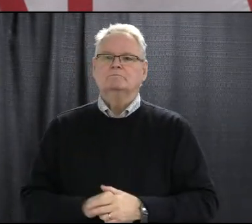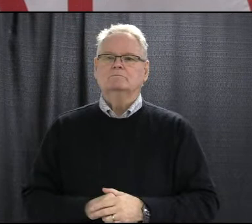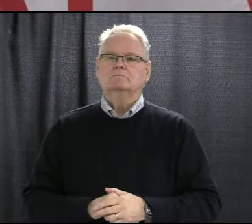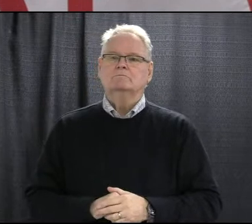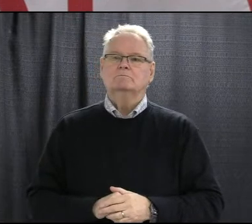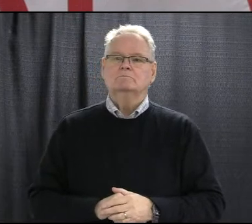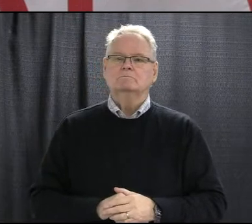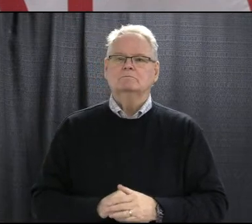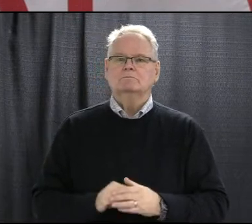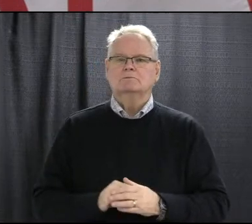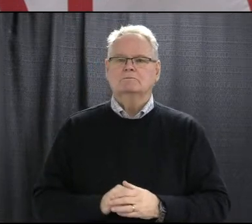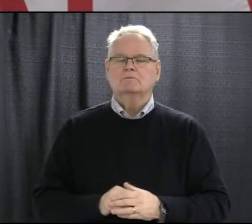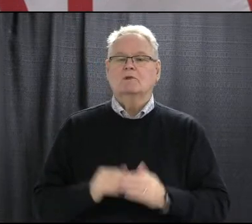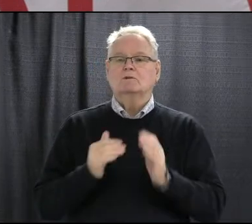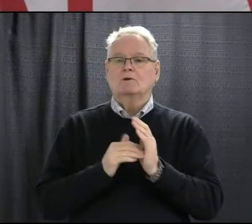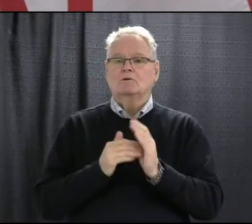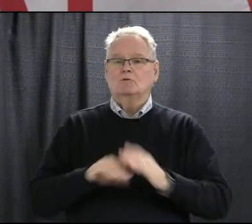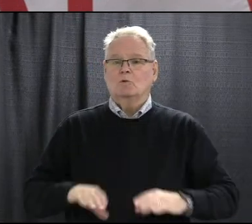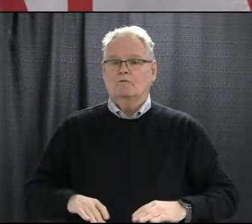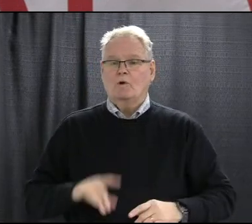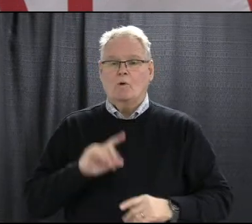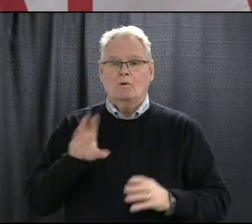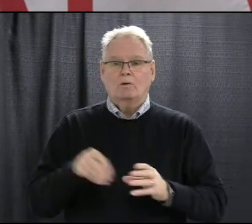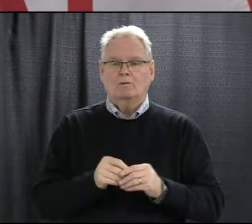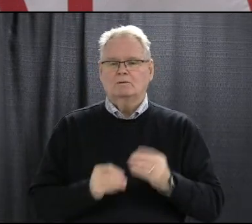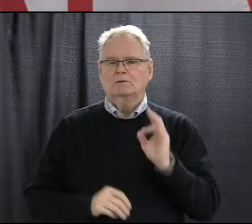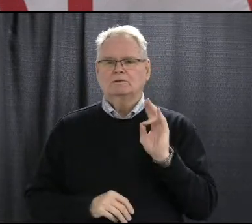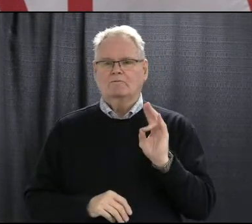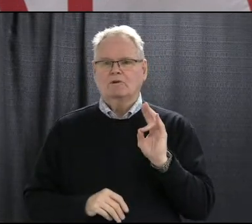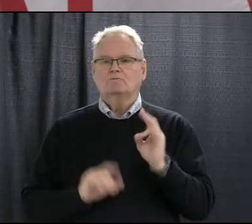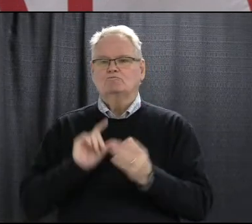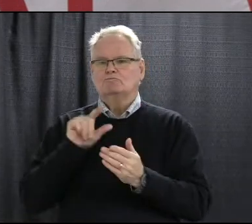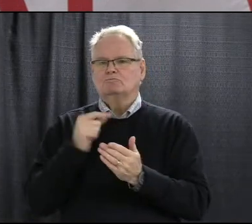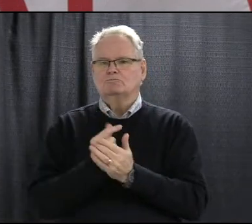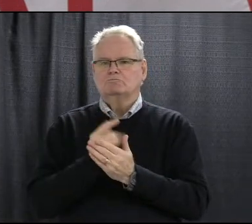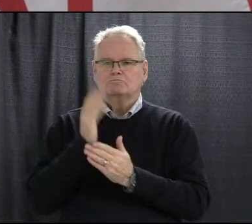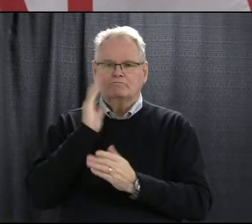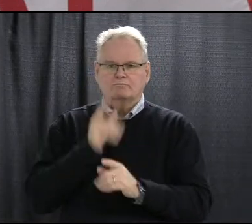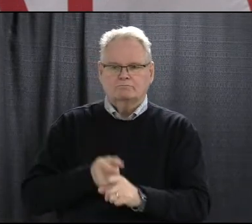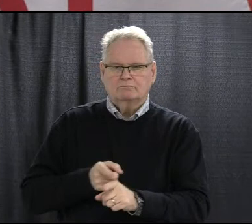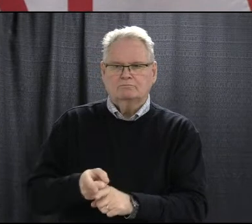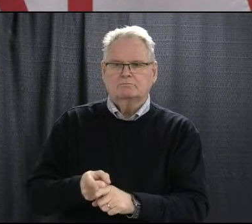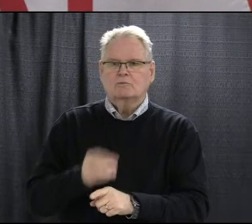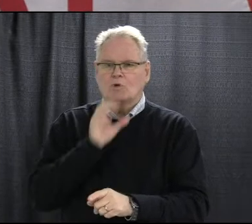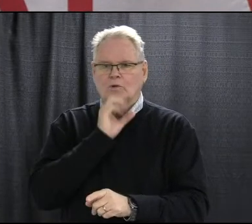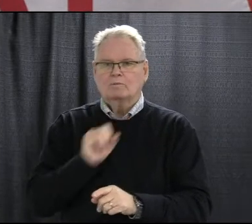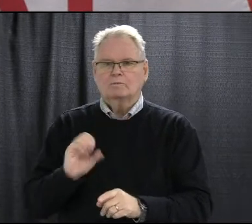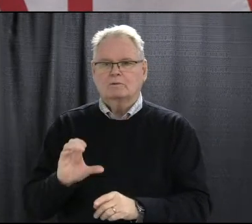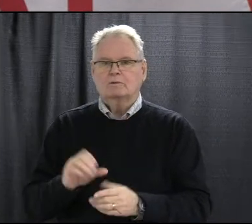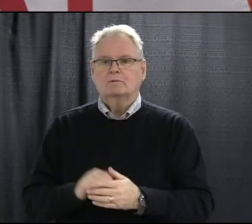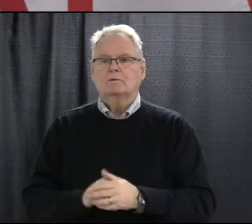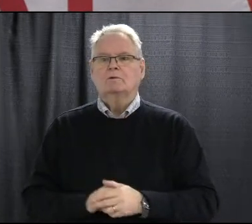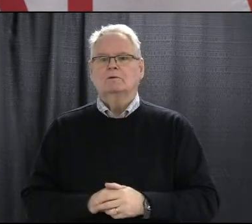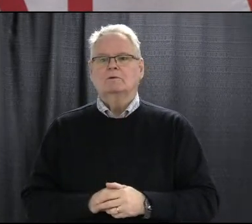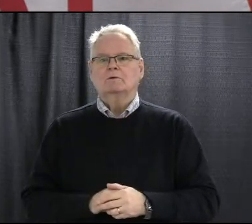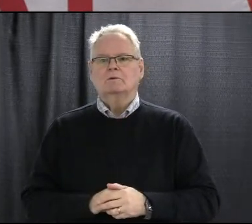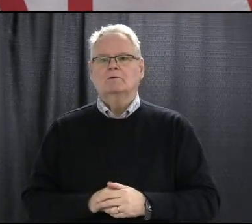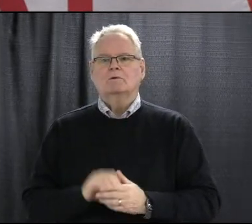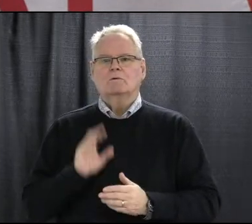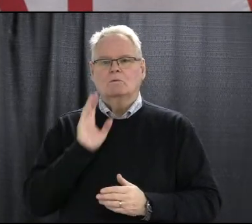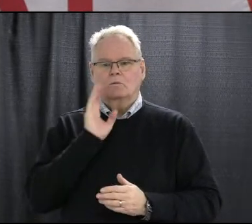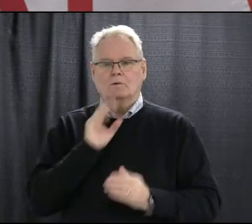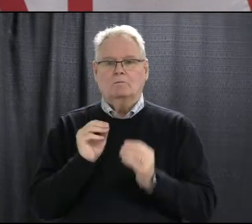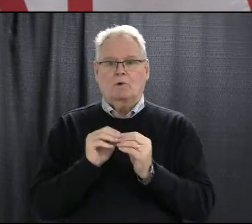program. And we currently have 4 additional physicians signed up for this training. For example, Dr.